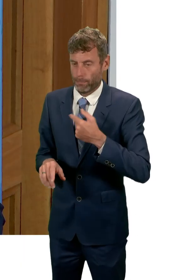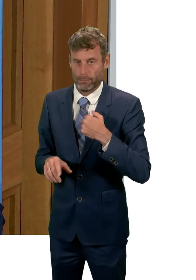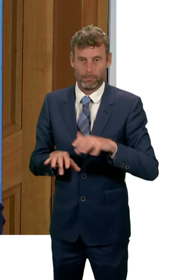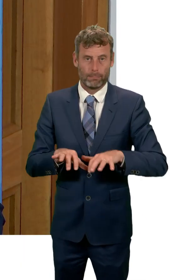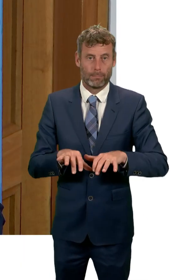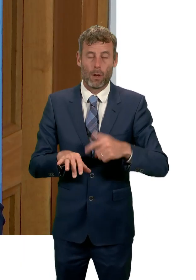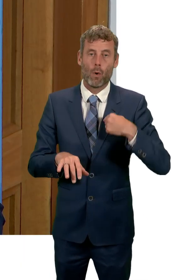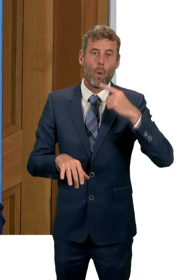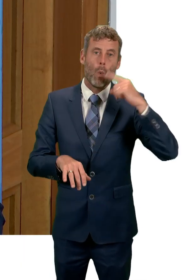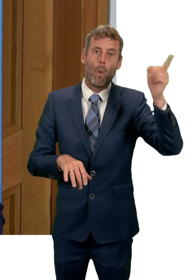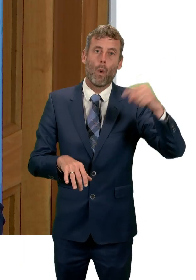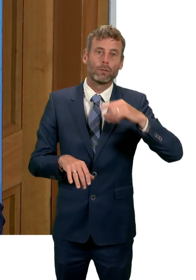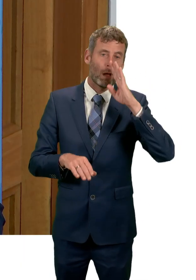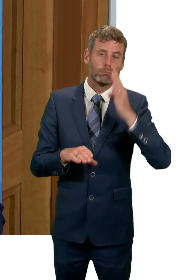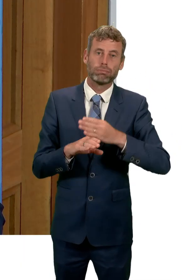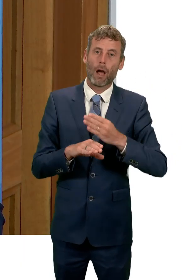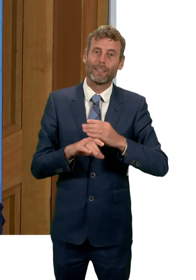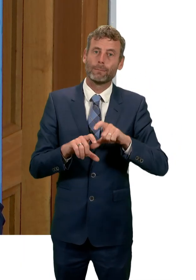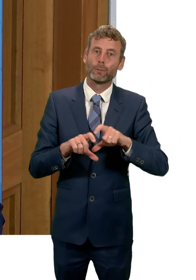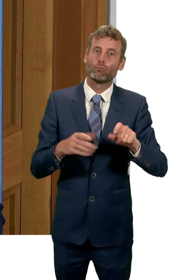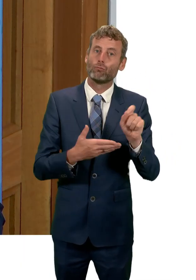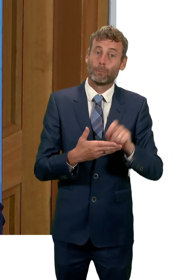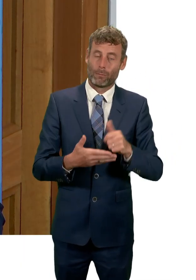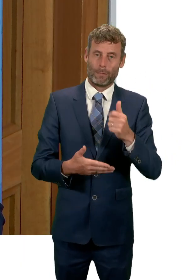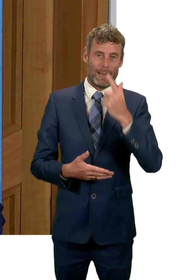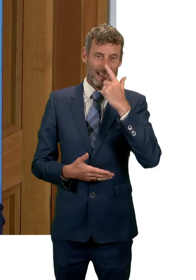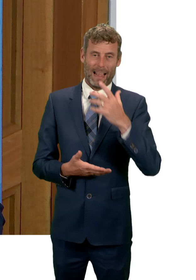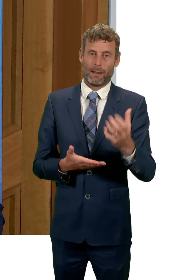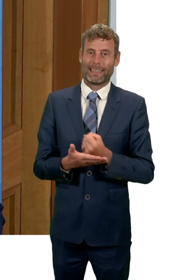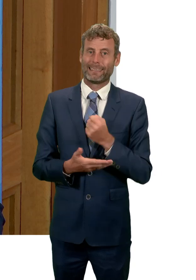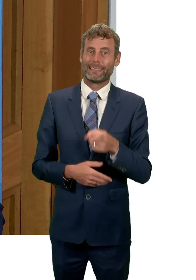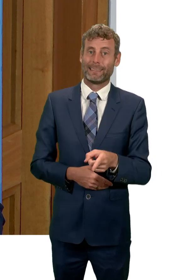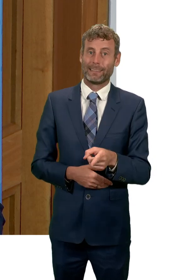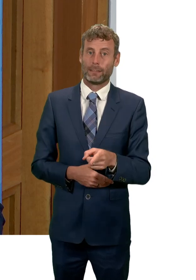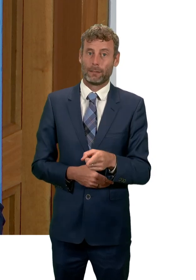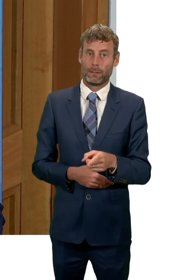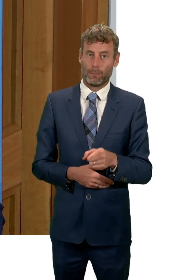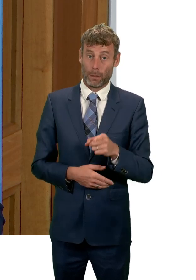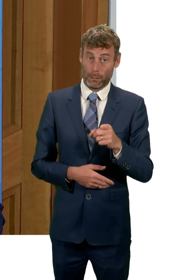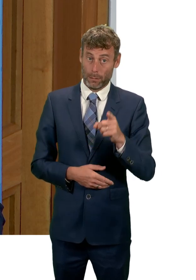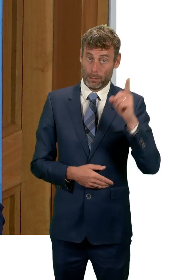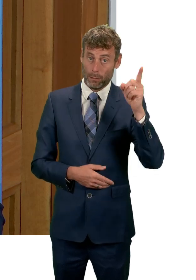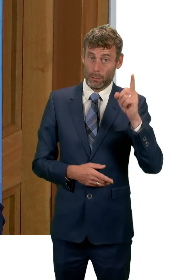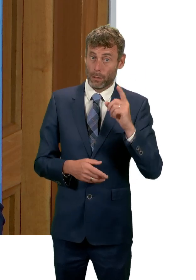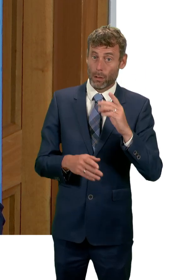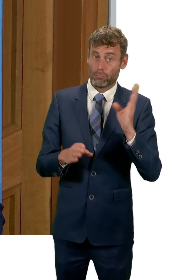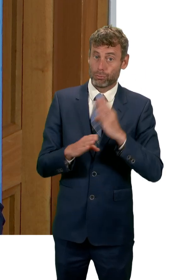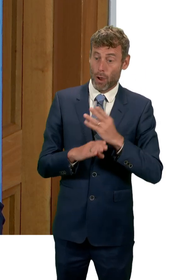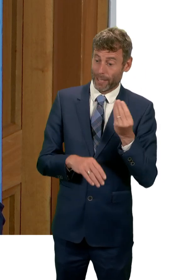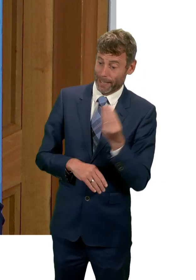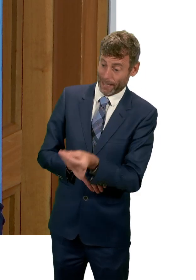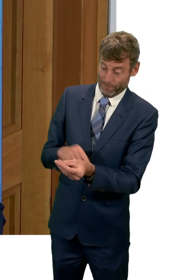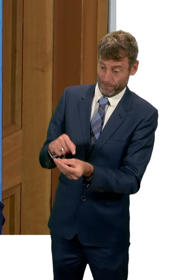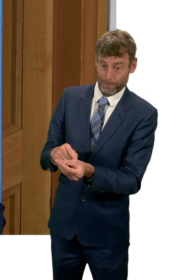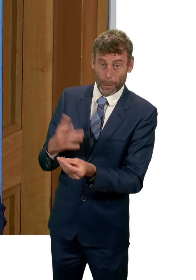for a private prescription, which may or may not be scrutinised in terms of eligibility and that educational support. So I think